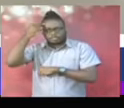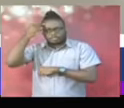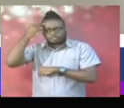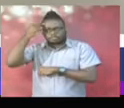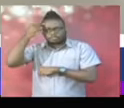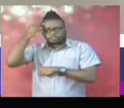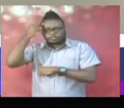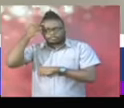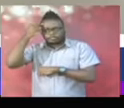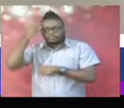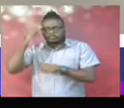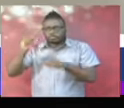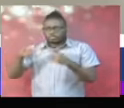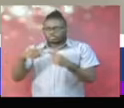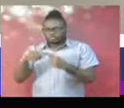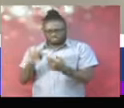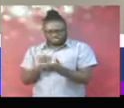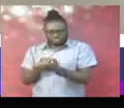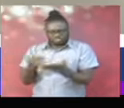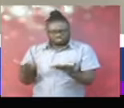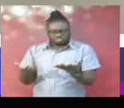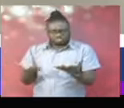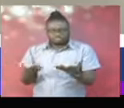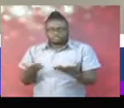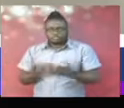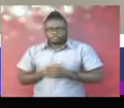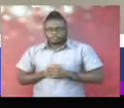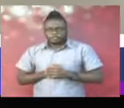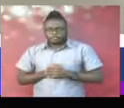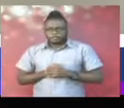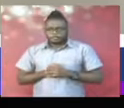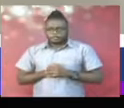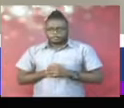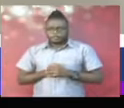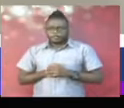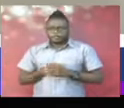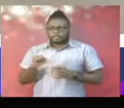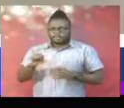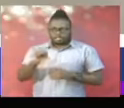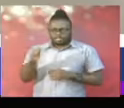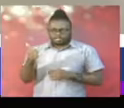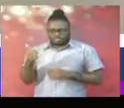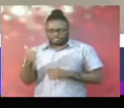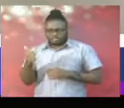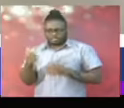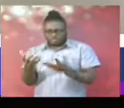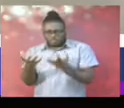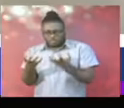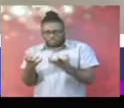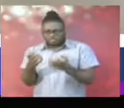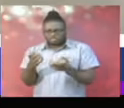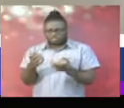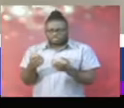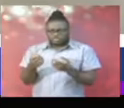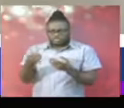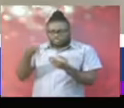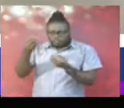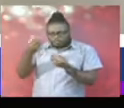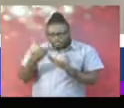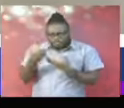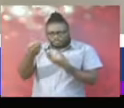question is, I wanted to find out whether or not, do we have data in terms of how